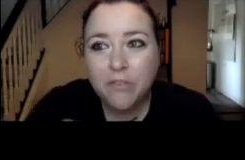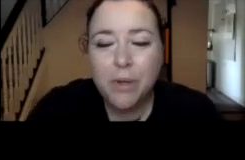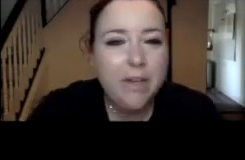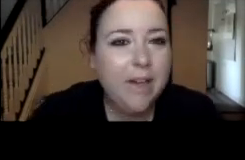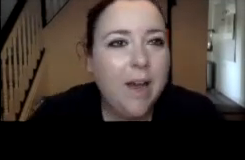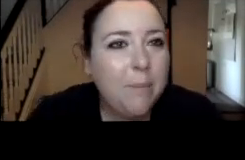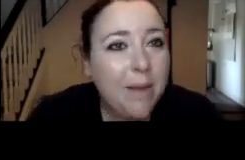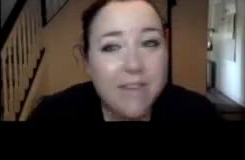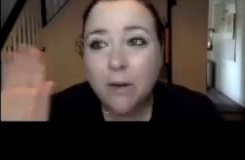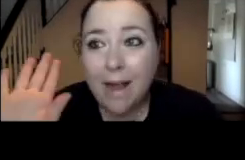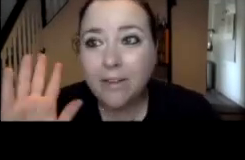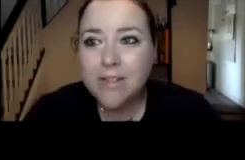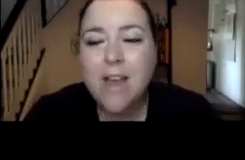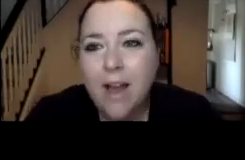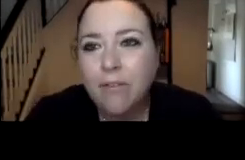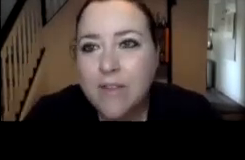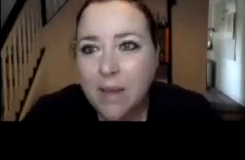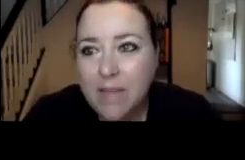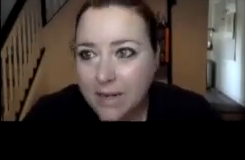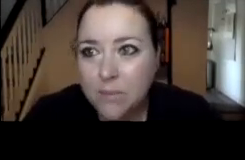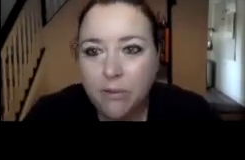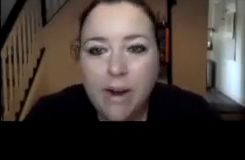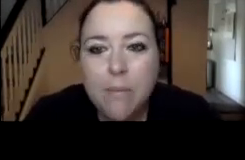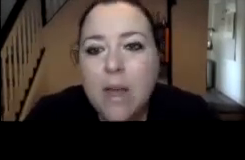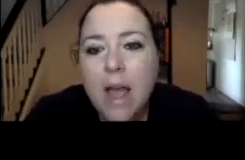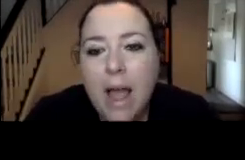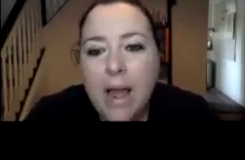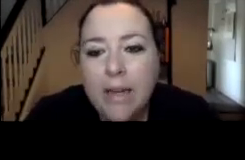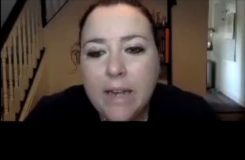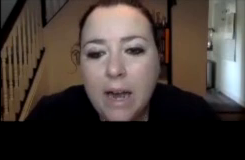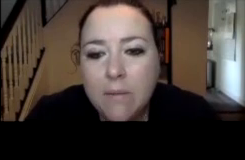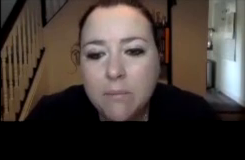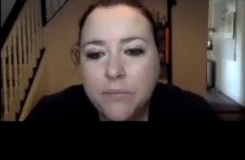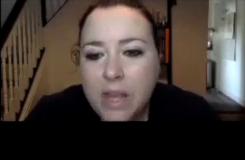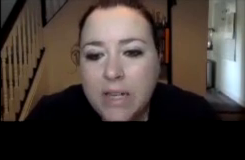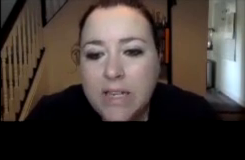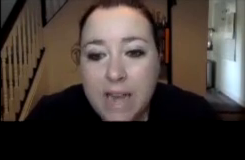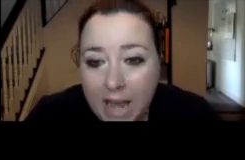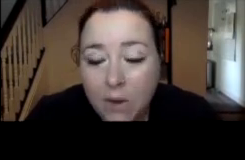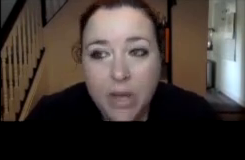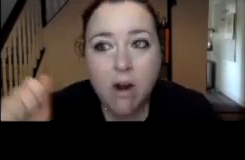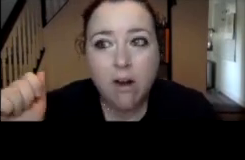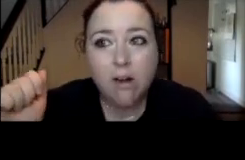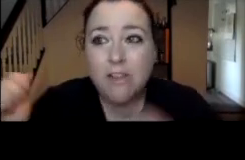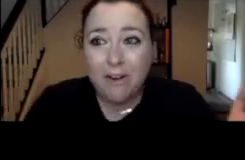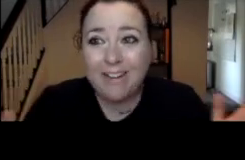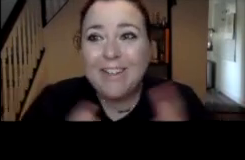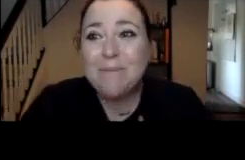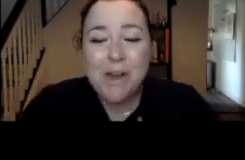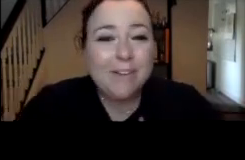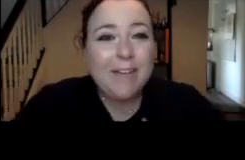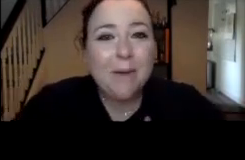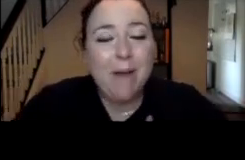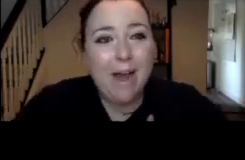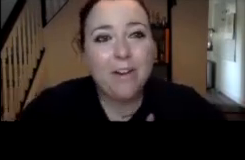All right, hello everyone. My name is Sarah McAnulty. I run the Skype of Scientists program, and today we are theoretically going to